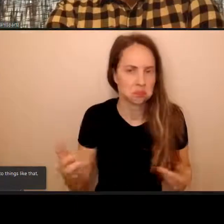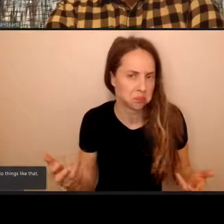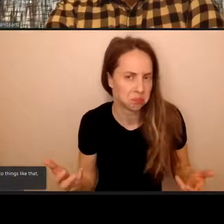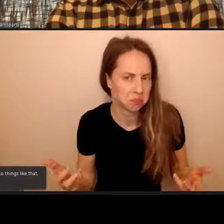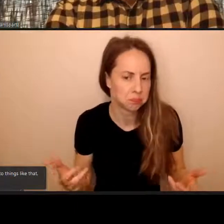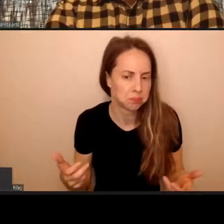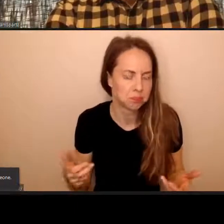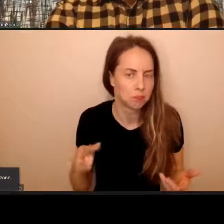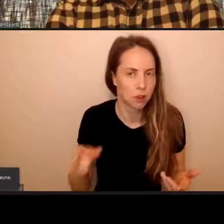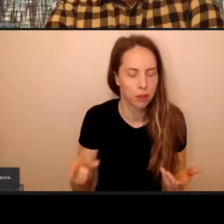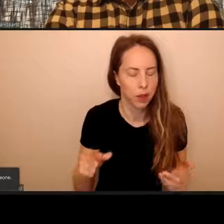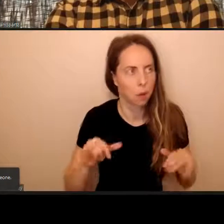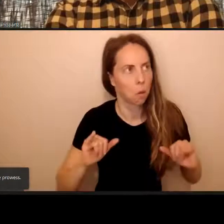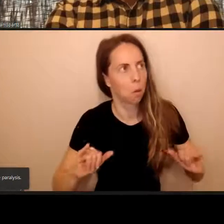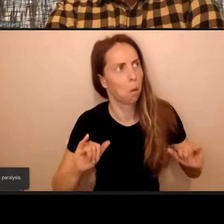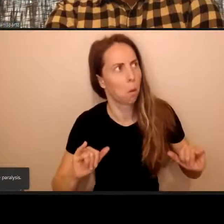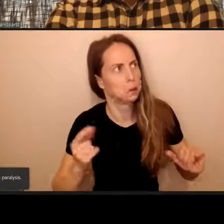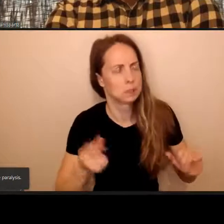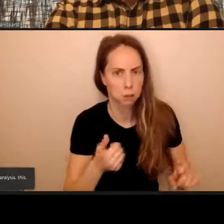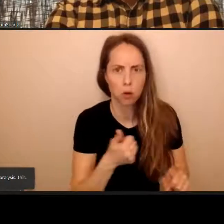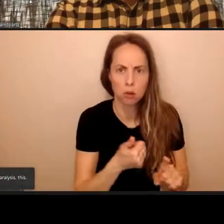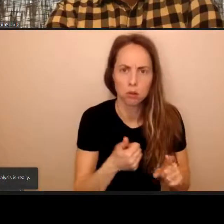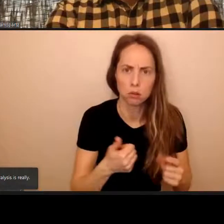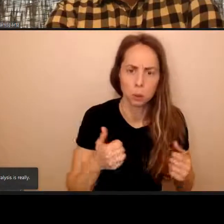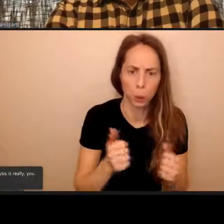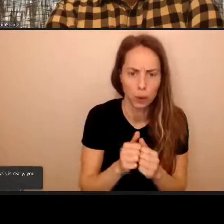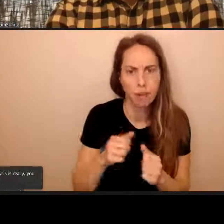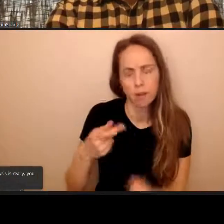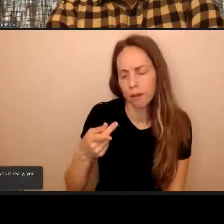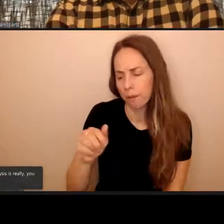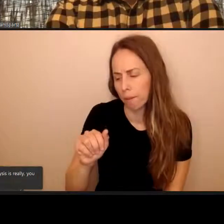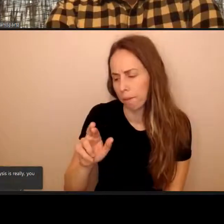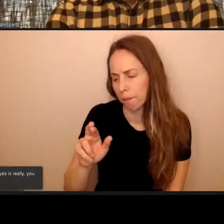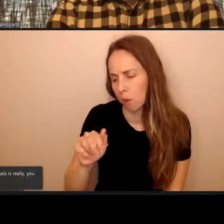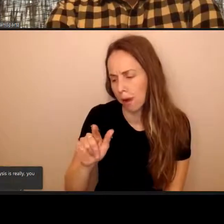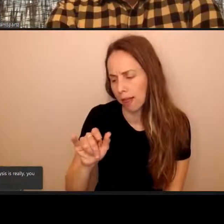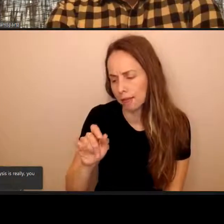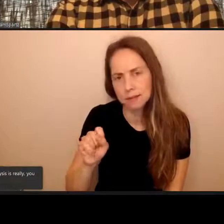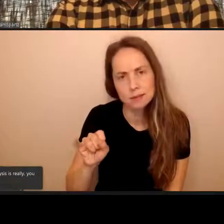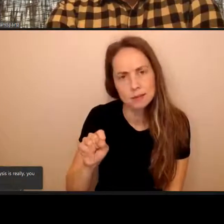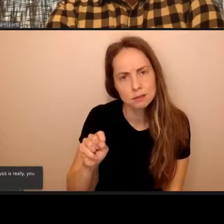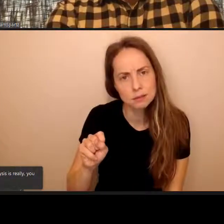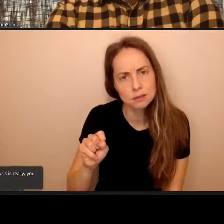never known someone with paralysis, it is really, it's